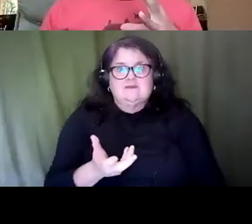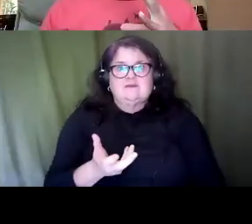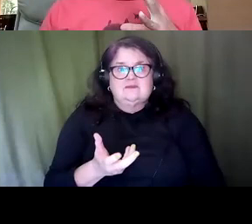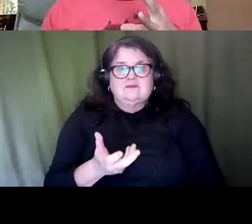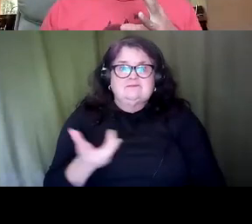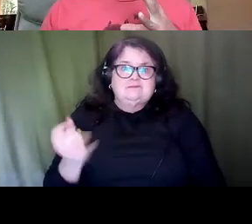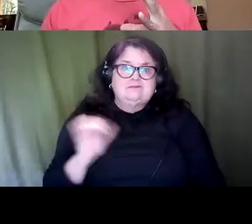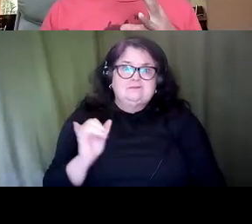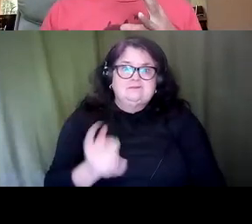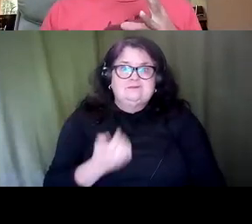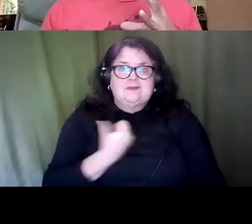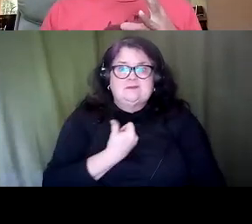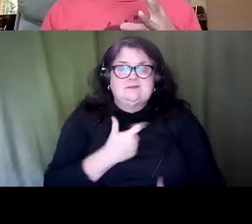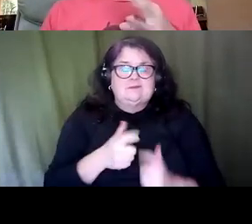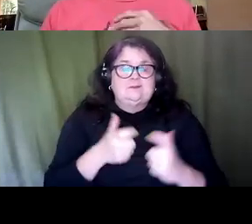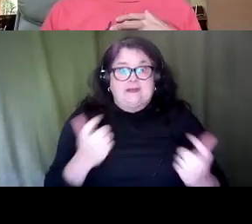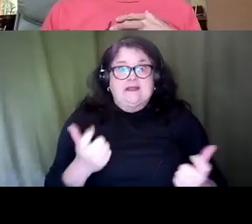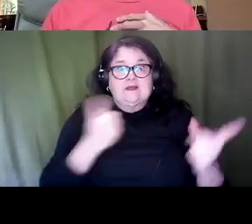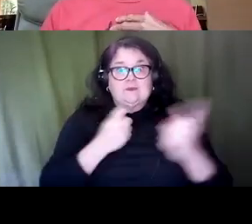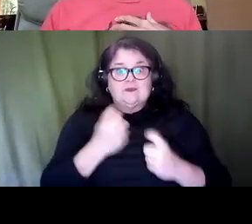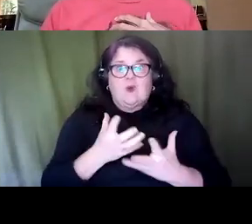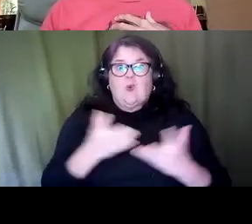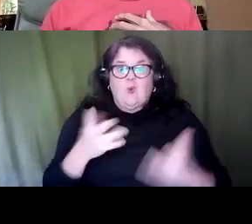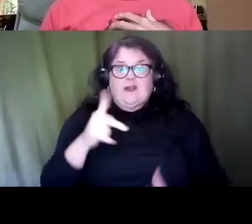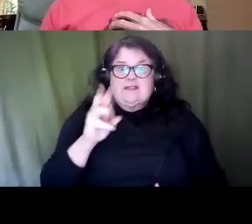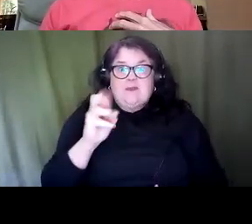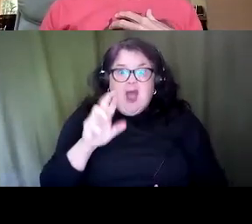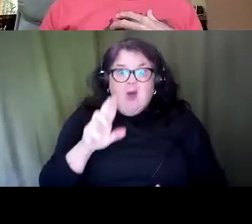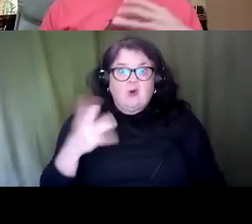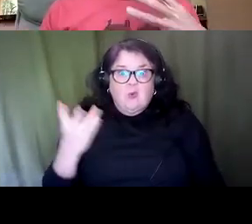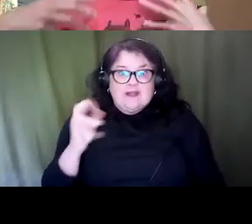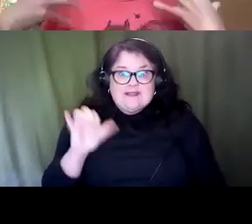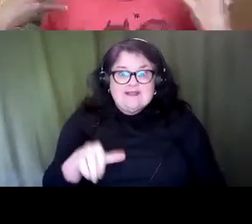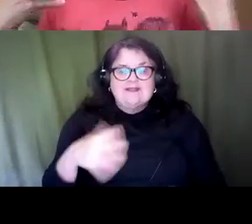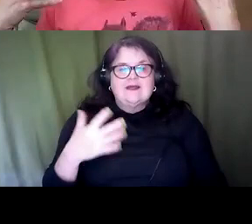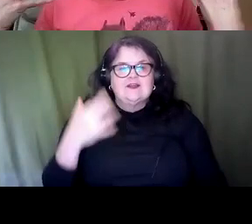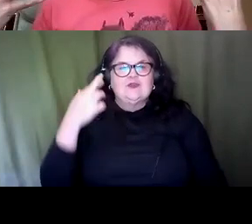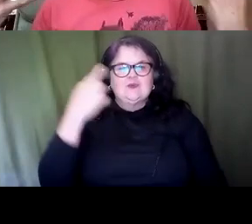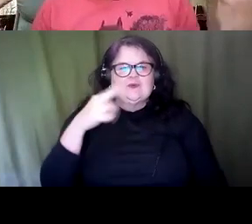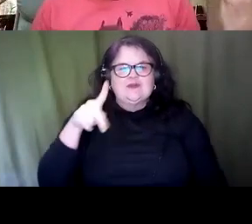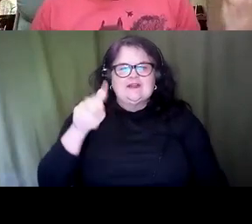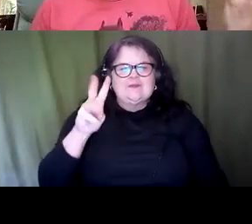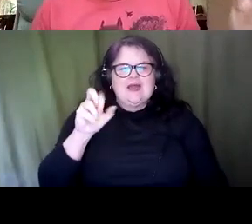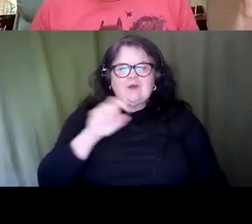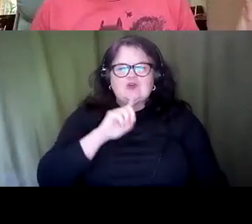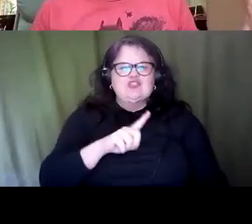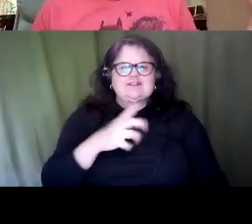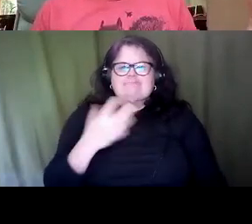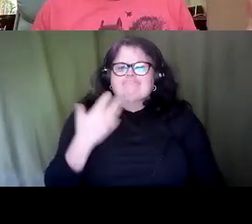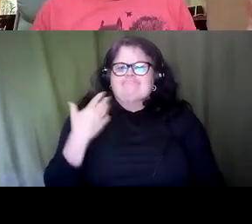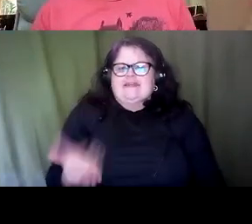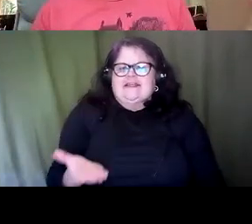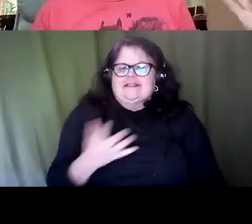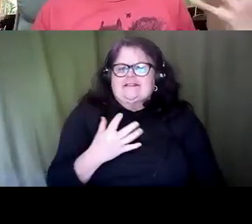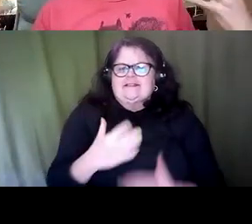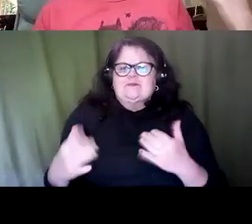when you ask yourself these big questions, like what is power? You realize power just sort of is. It's part of being.